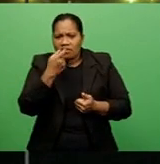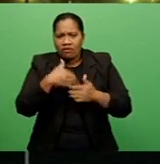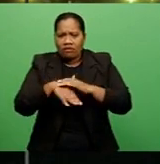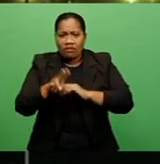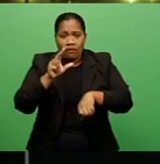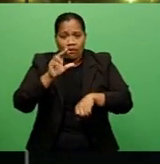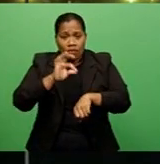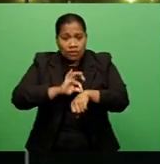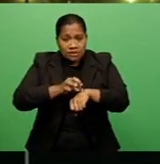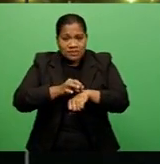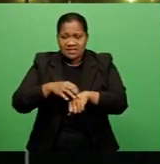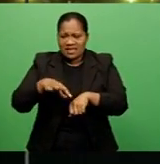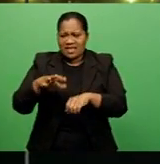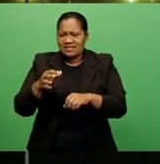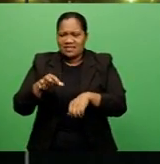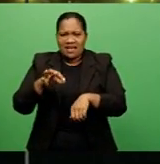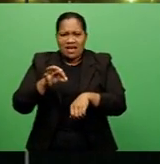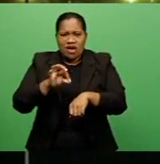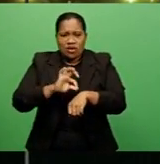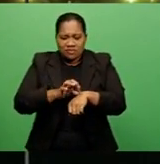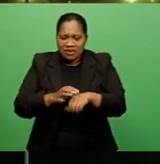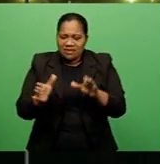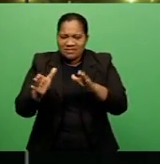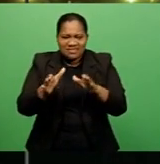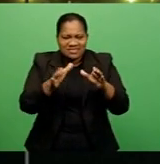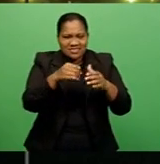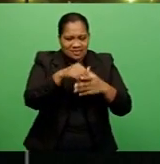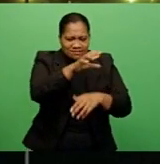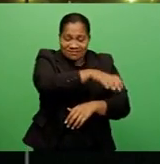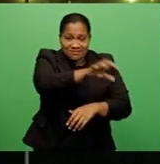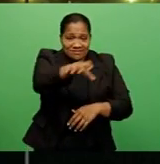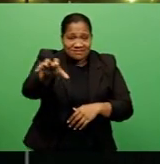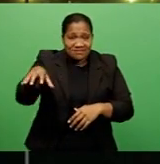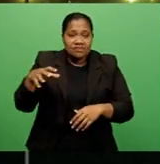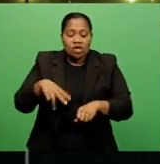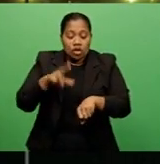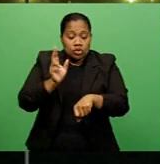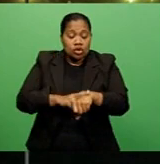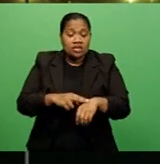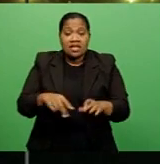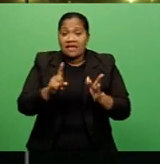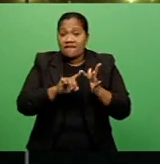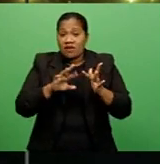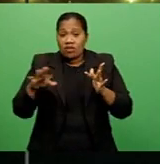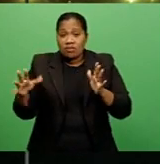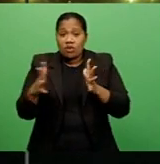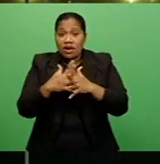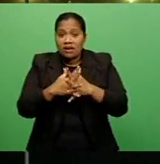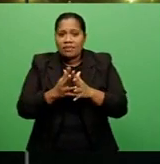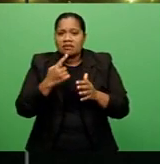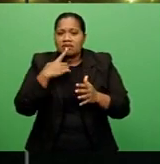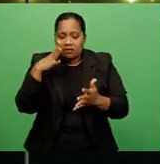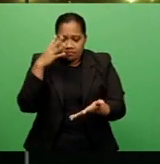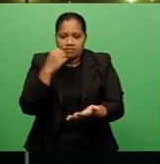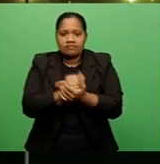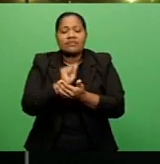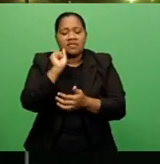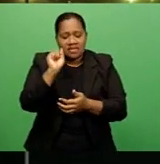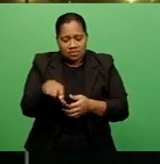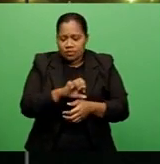hospitals and health centers around the country. Dr. Efiremi Wangainambete confirms there is a shortage of